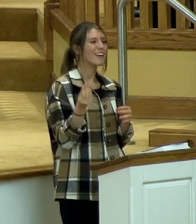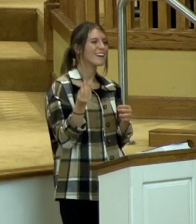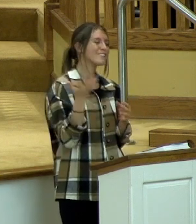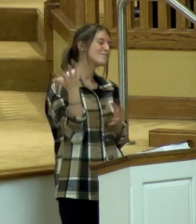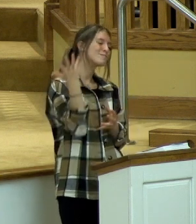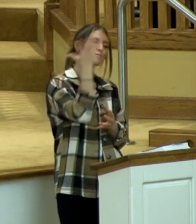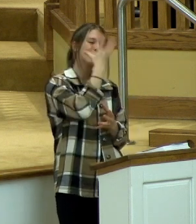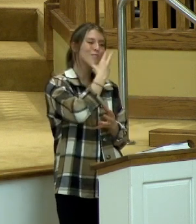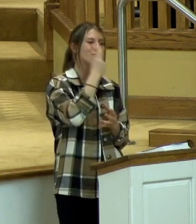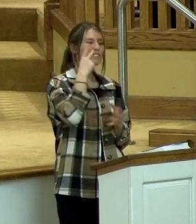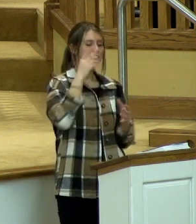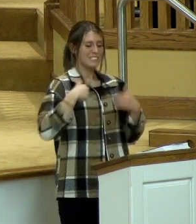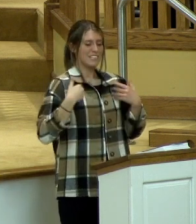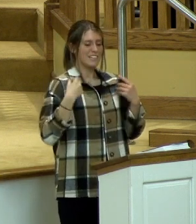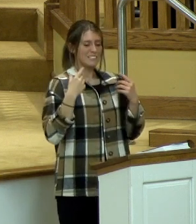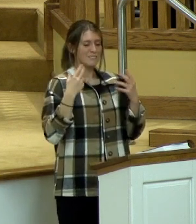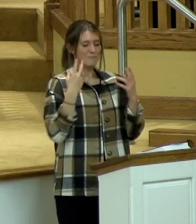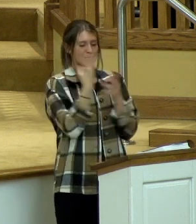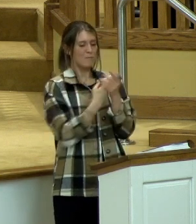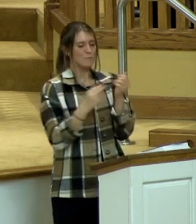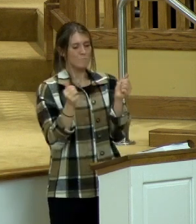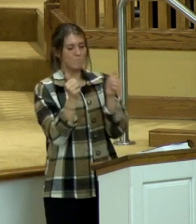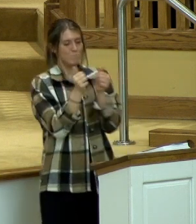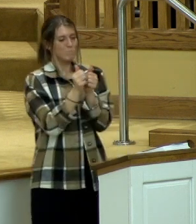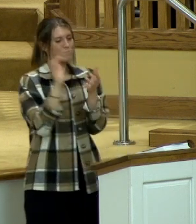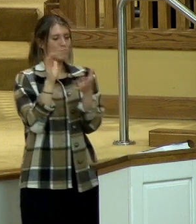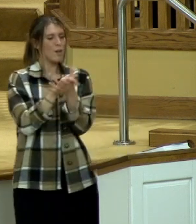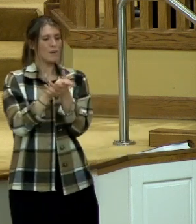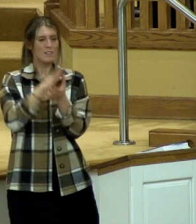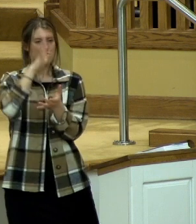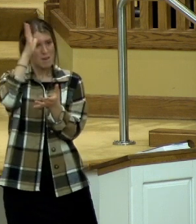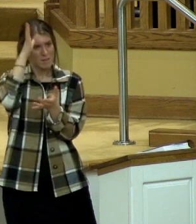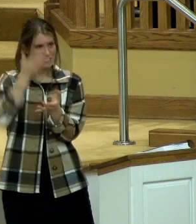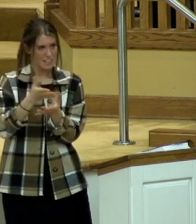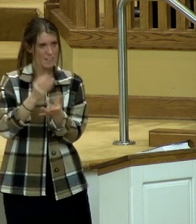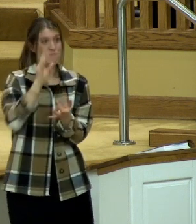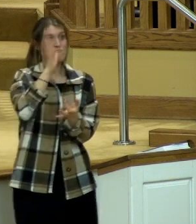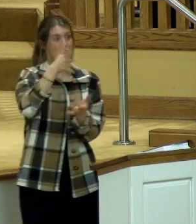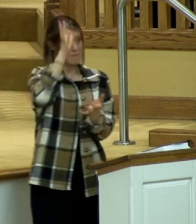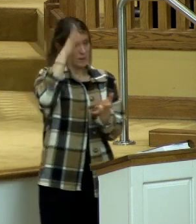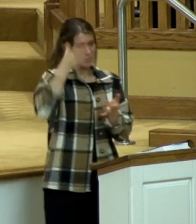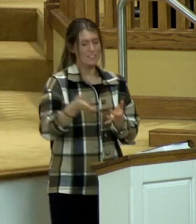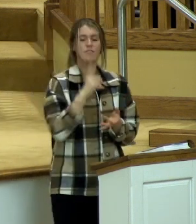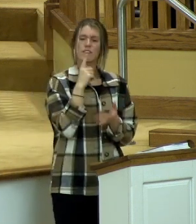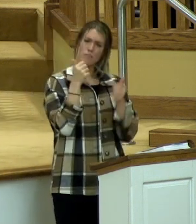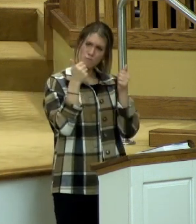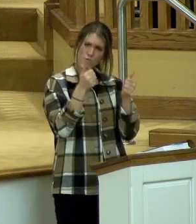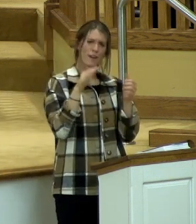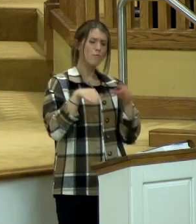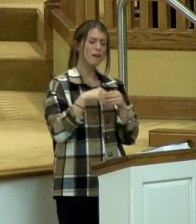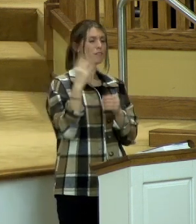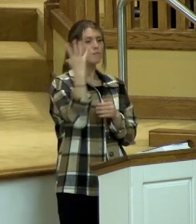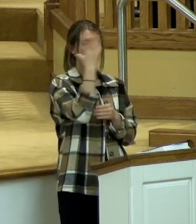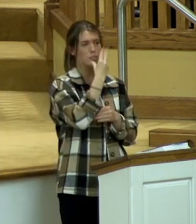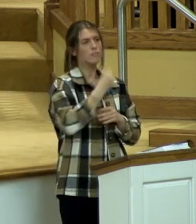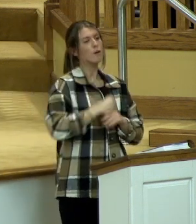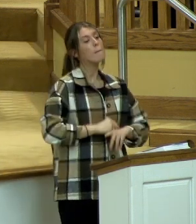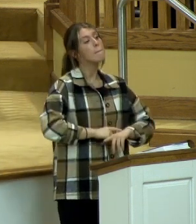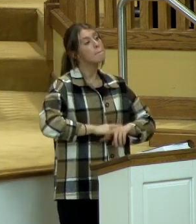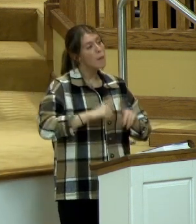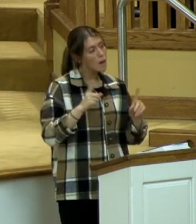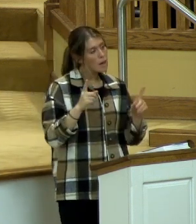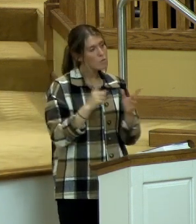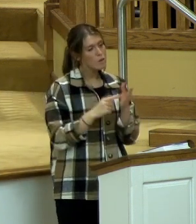it was beautiful to see a young couple get married and do it the right way, and their parents were there and grandparents, and it was a great wedding. It's a beautiful thing. But